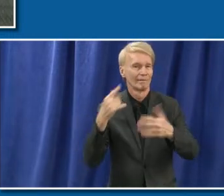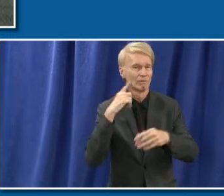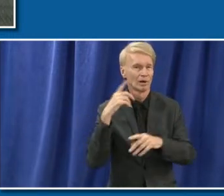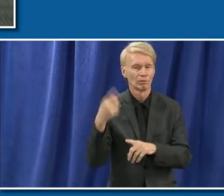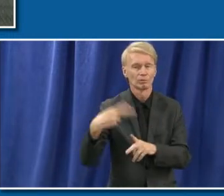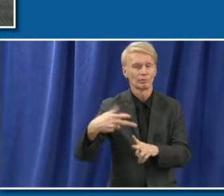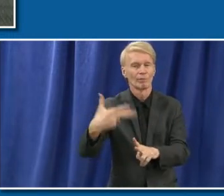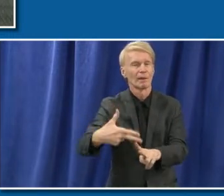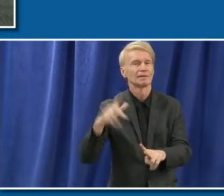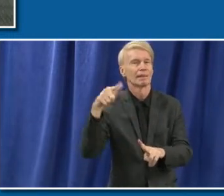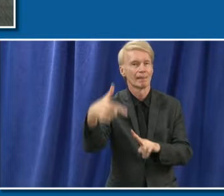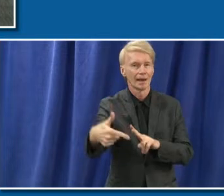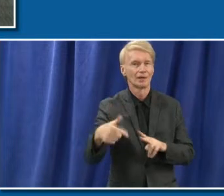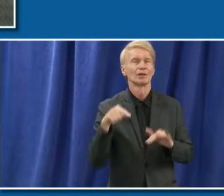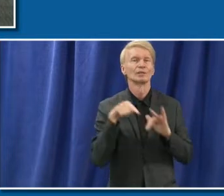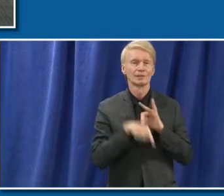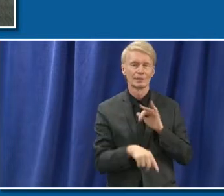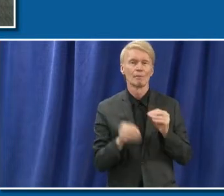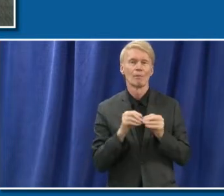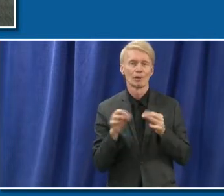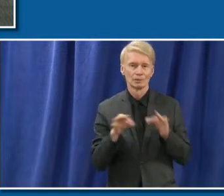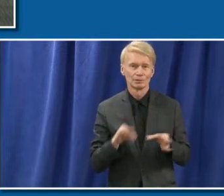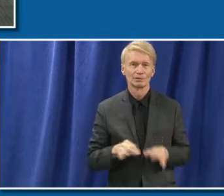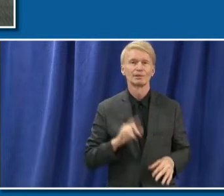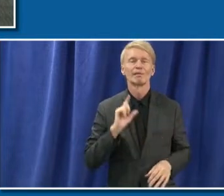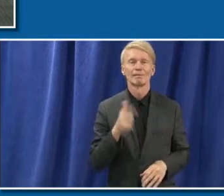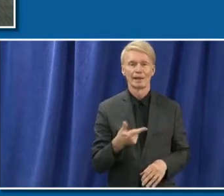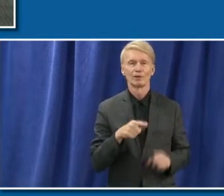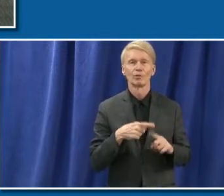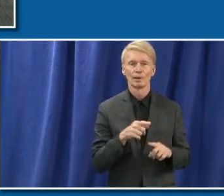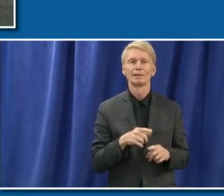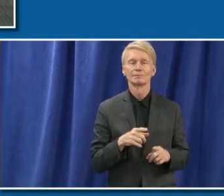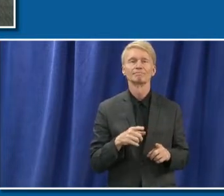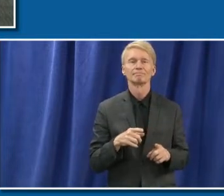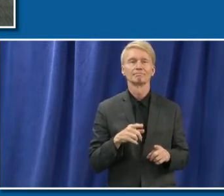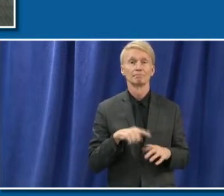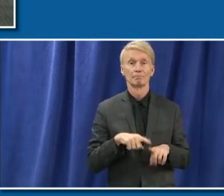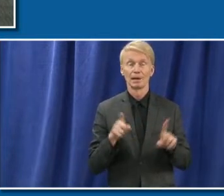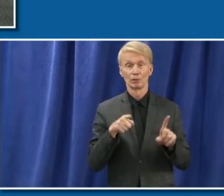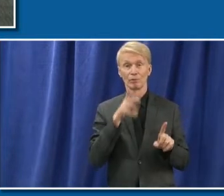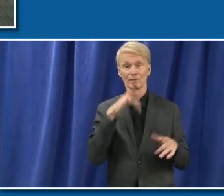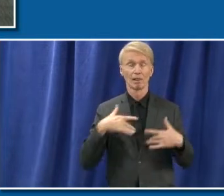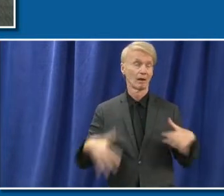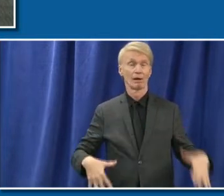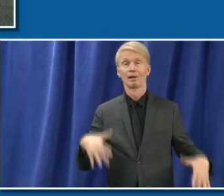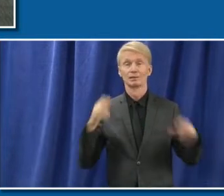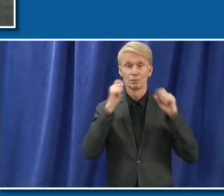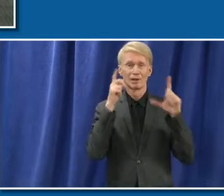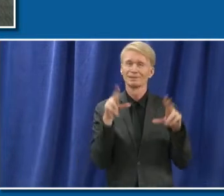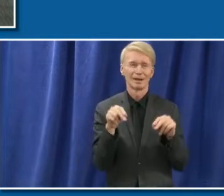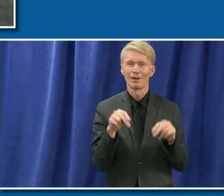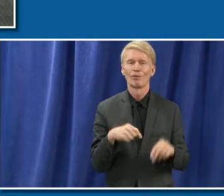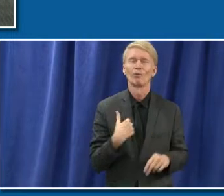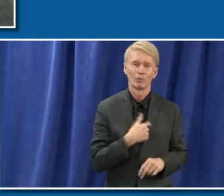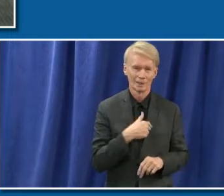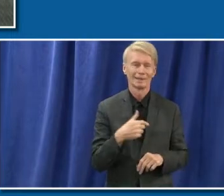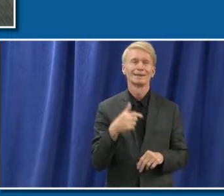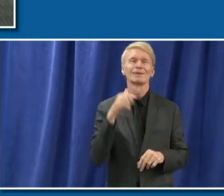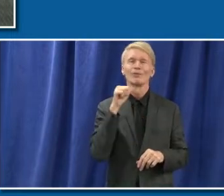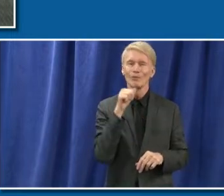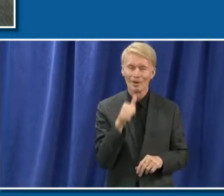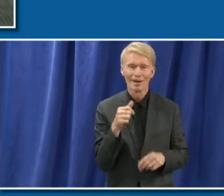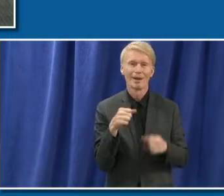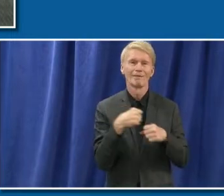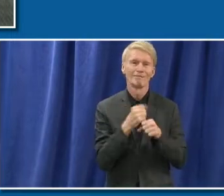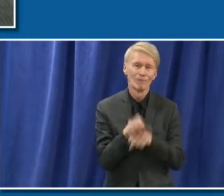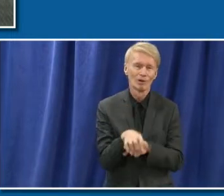and you will hear more detail as we get to you. But I don't think it will be a surprise when we start bringing these other folks in. And we are not going to make people